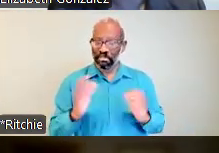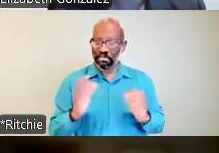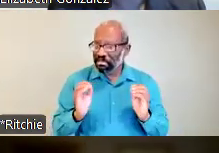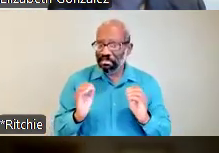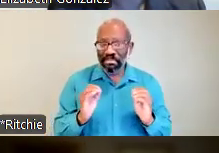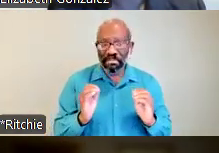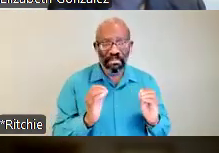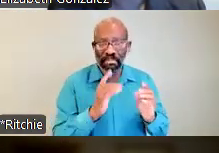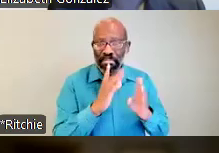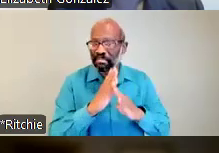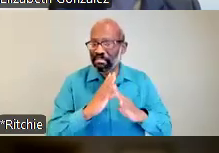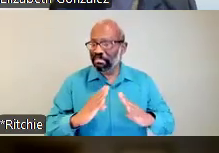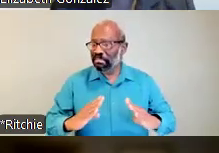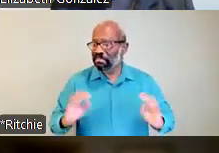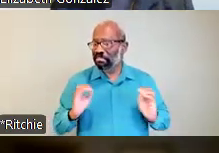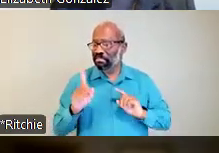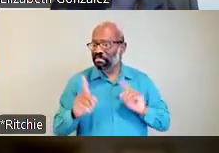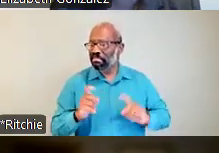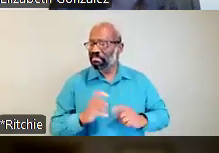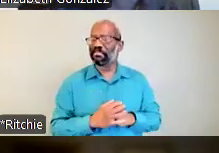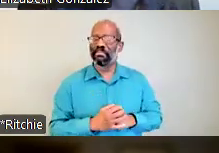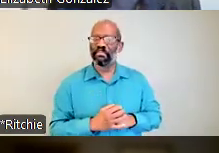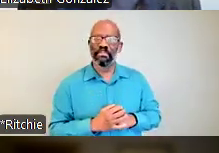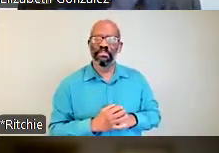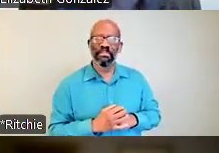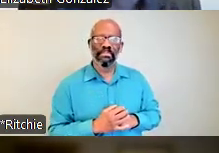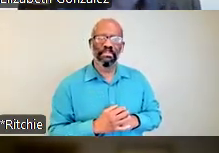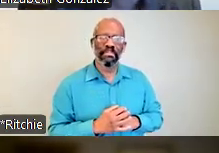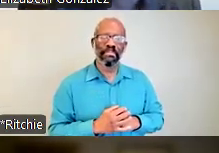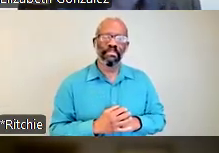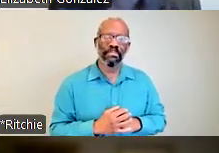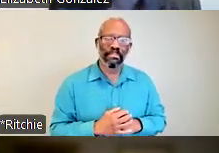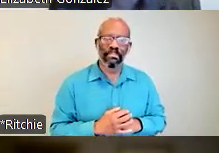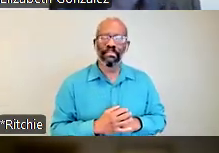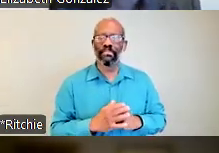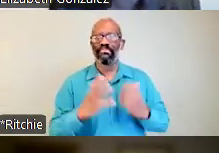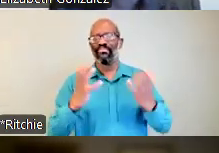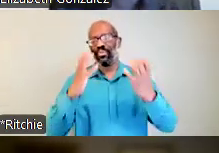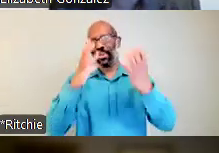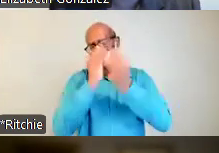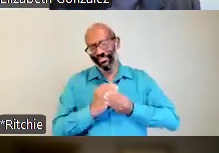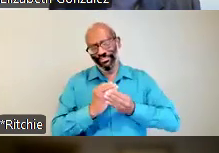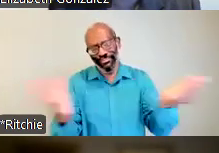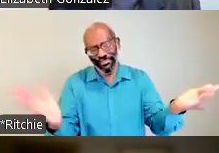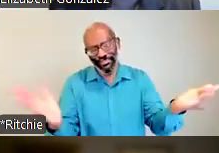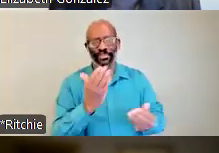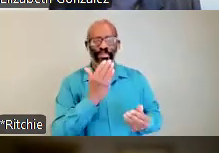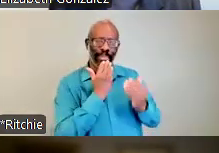So with that, I want to say thank you very much to Elizabeth, our wonderful presenter,